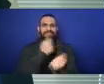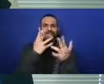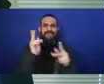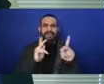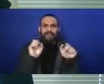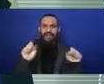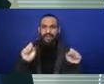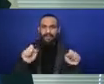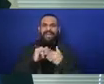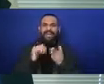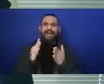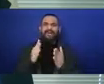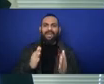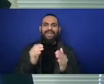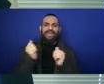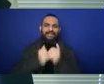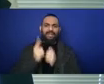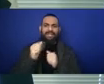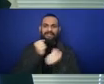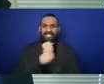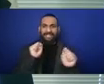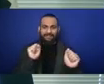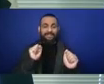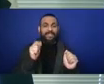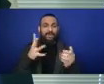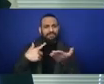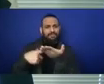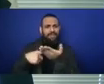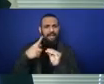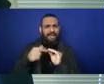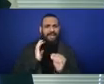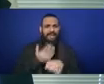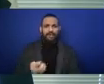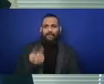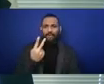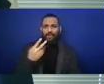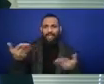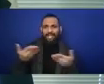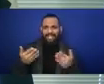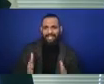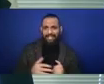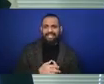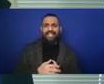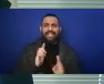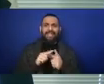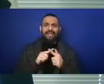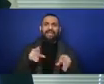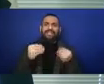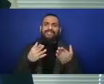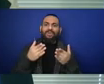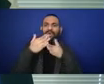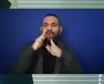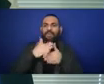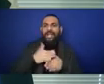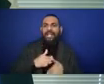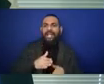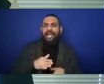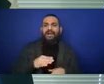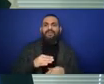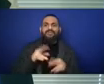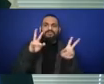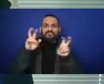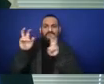safe. I want to tell you a little bit about our two guests, and then I'm going to give you a breakdown of the two topics that